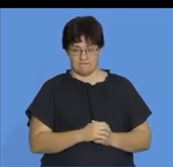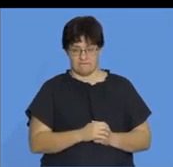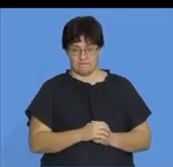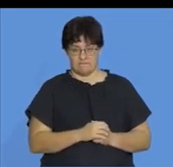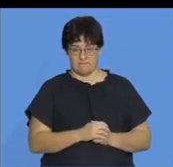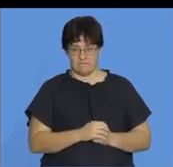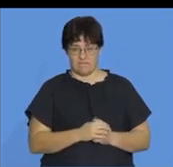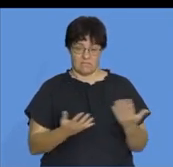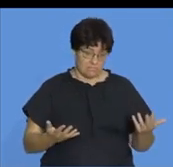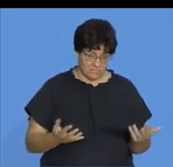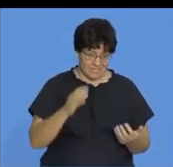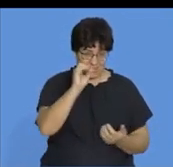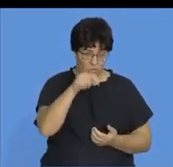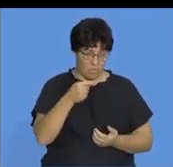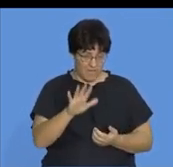right? Now, in other words,